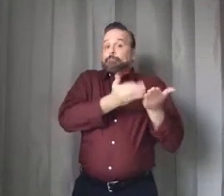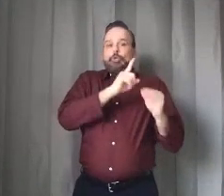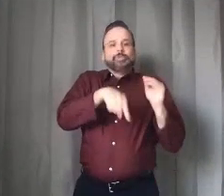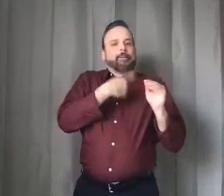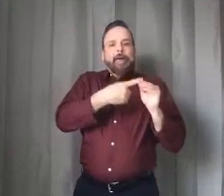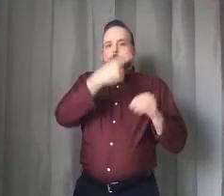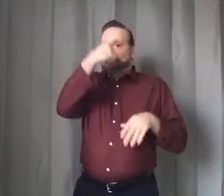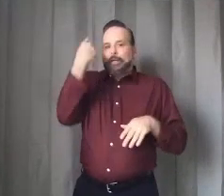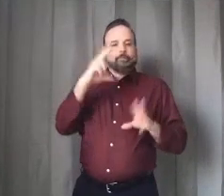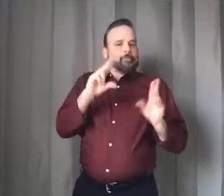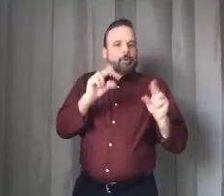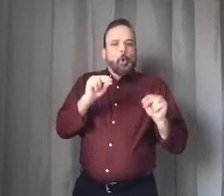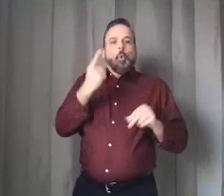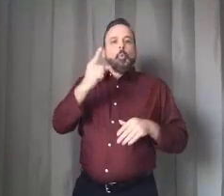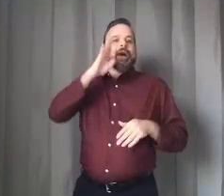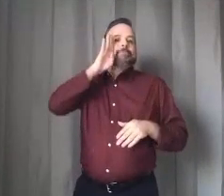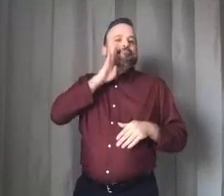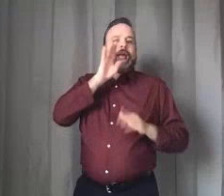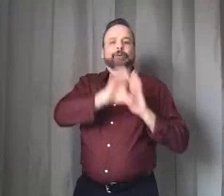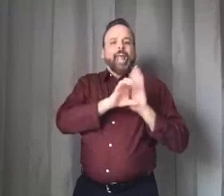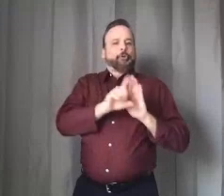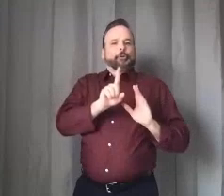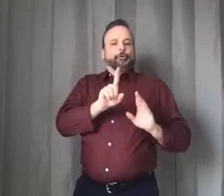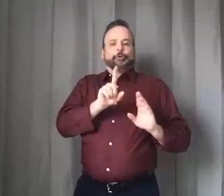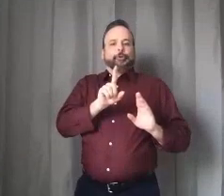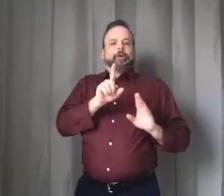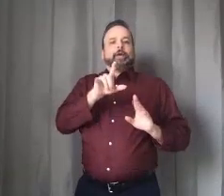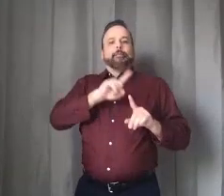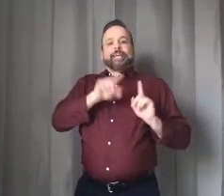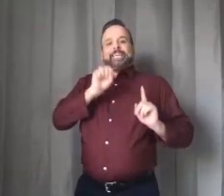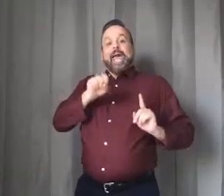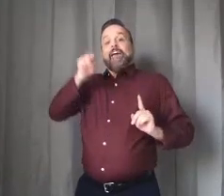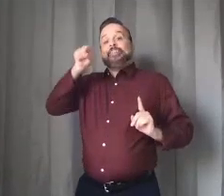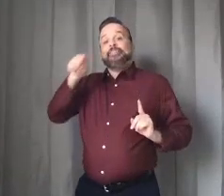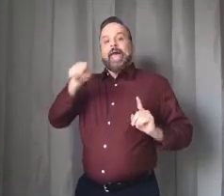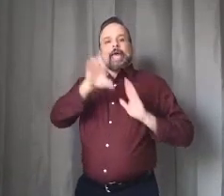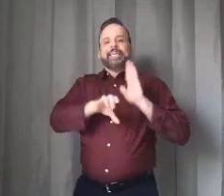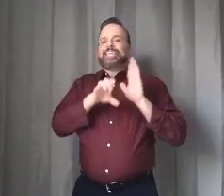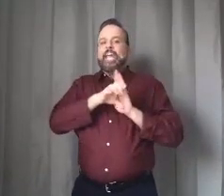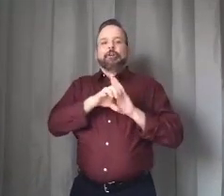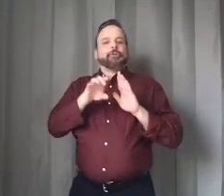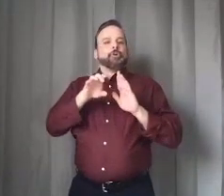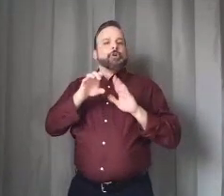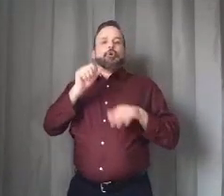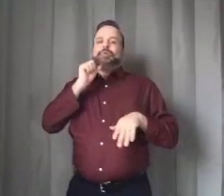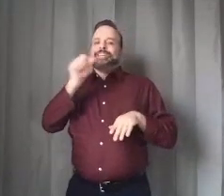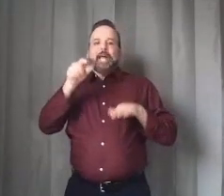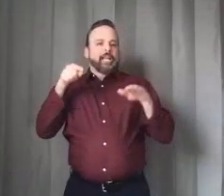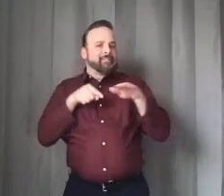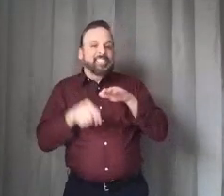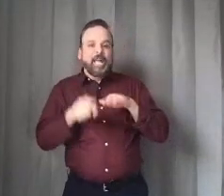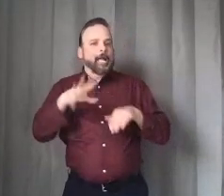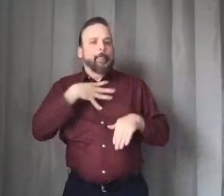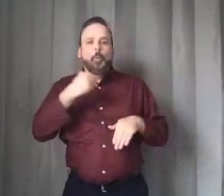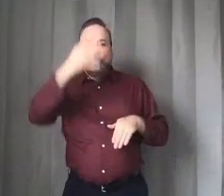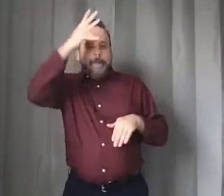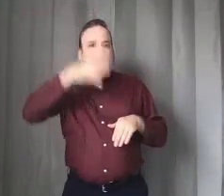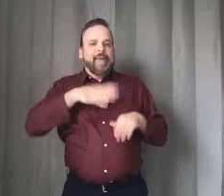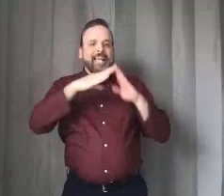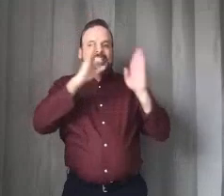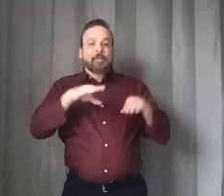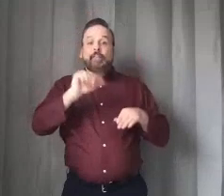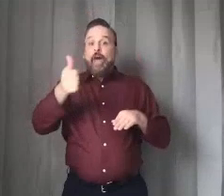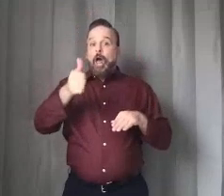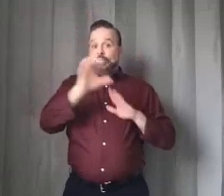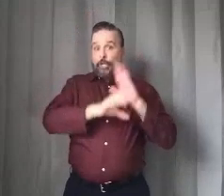This was one brown character. But I was like, yeah, but he wouldn't have snuck in that white man's house, because everyone else did